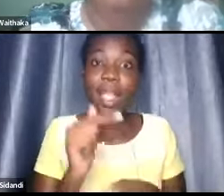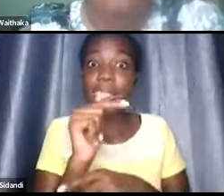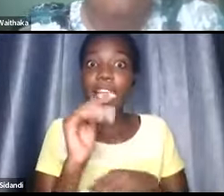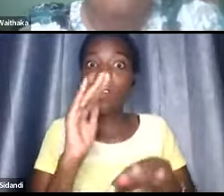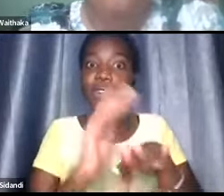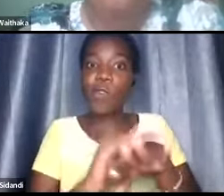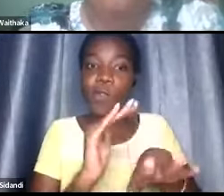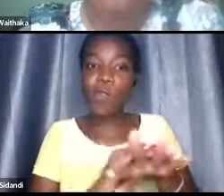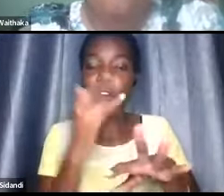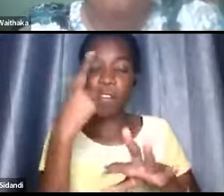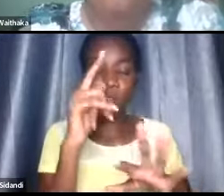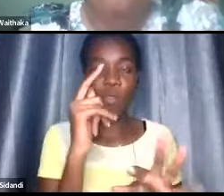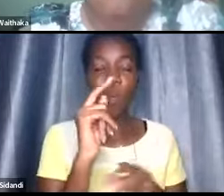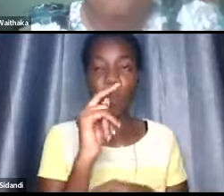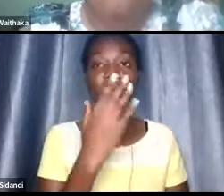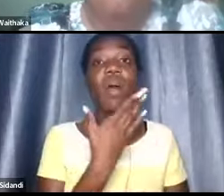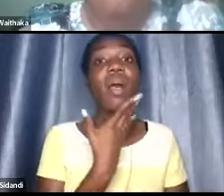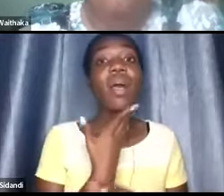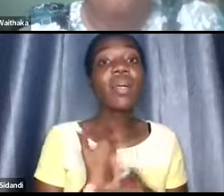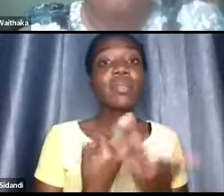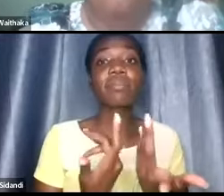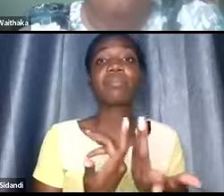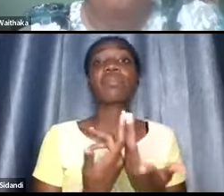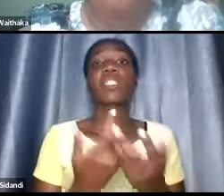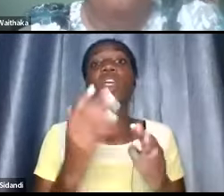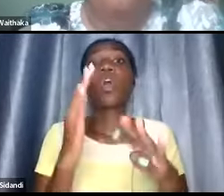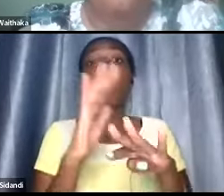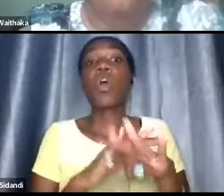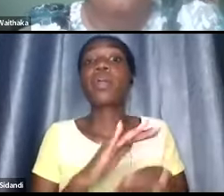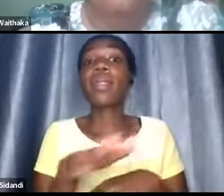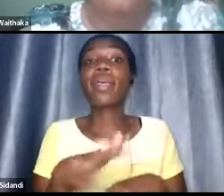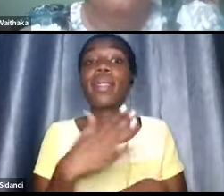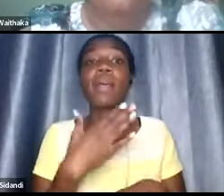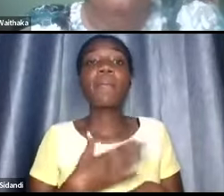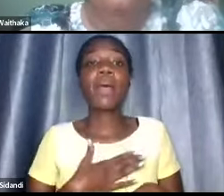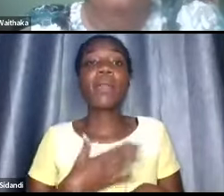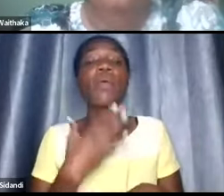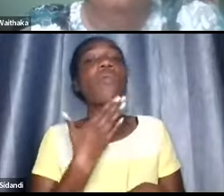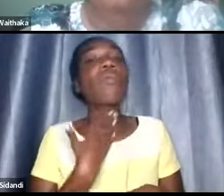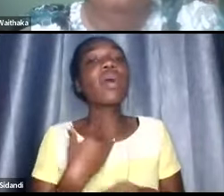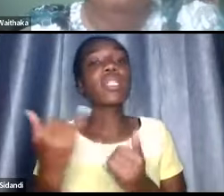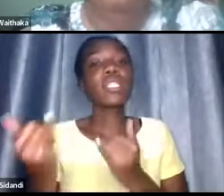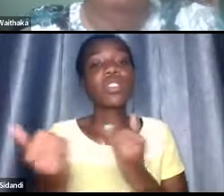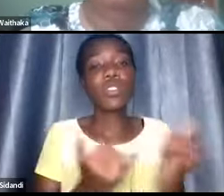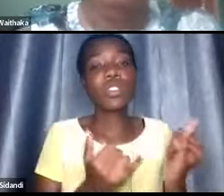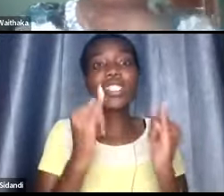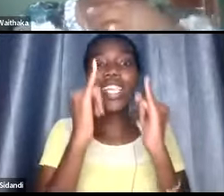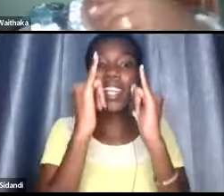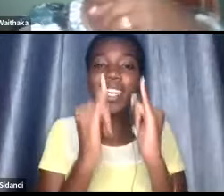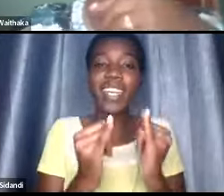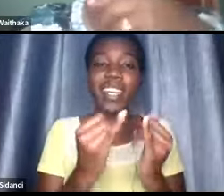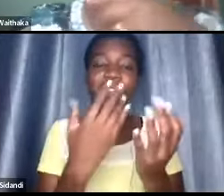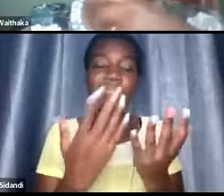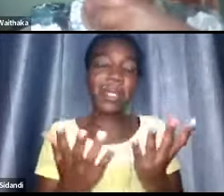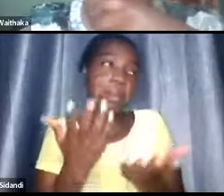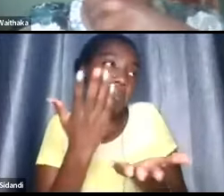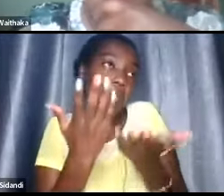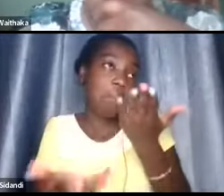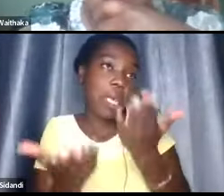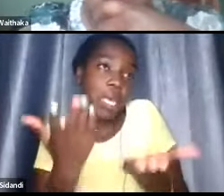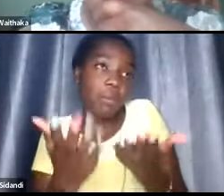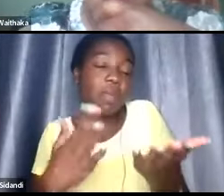want. On my side, I would want to introduce a new concept, which maybe I would wish